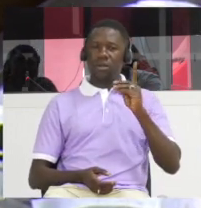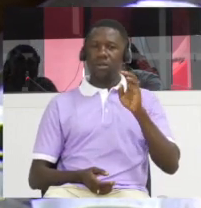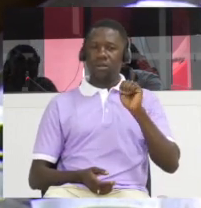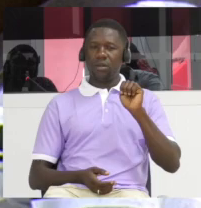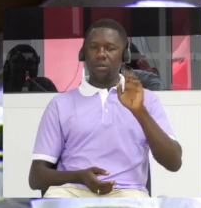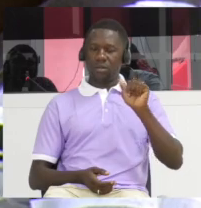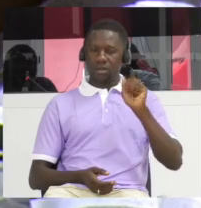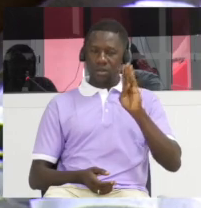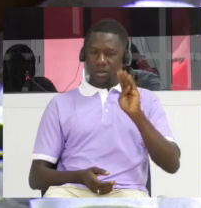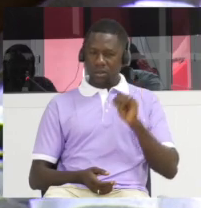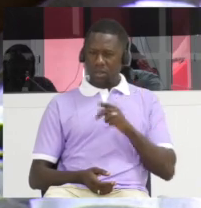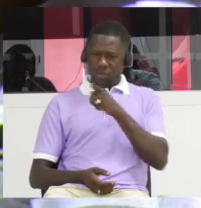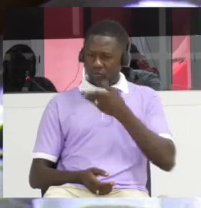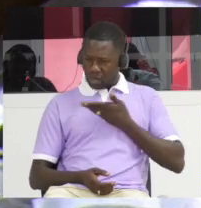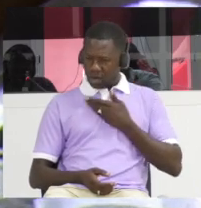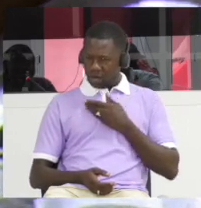to do with it?